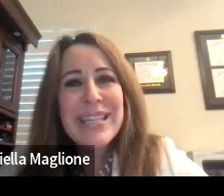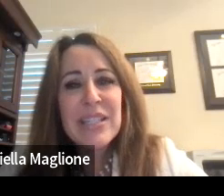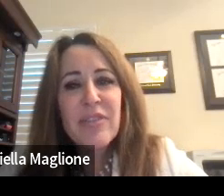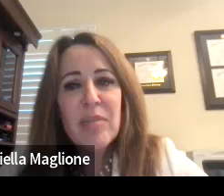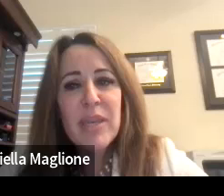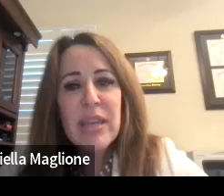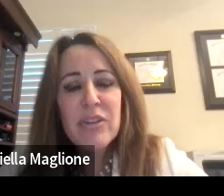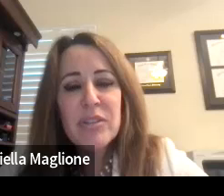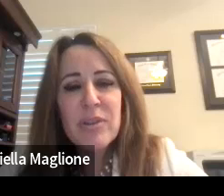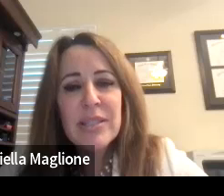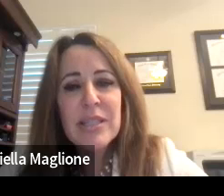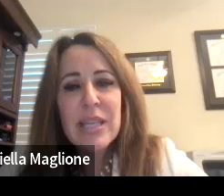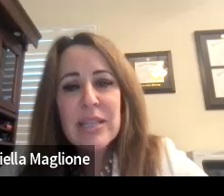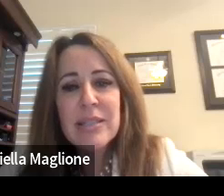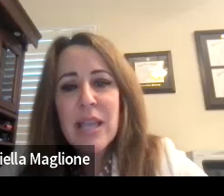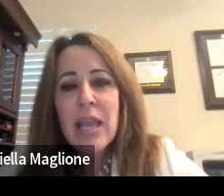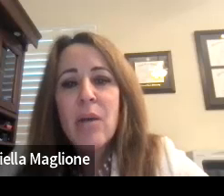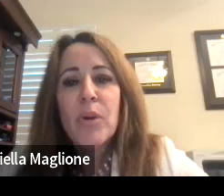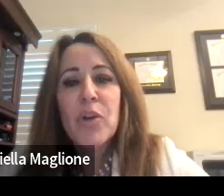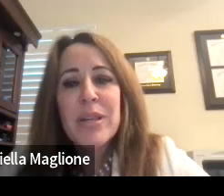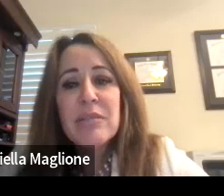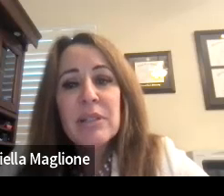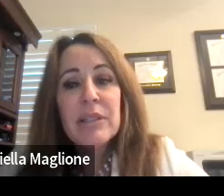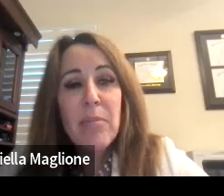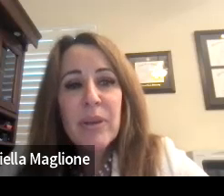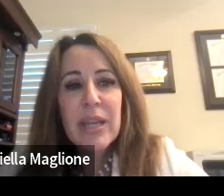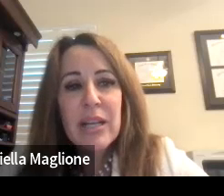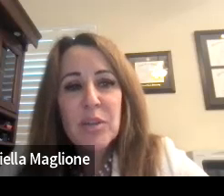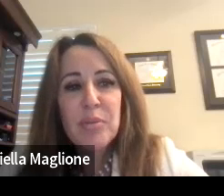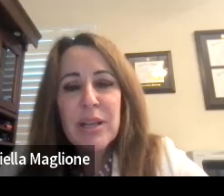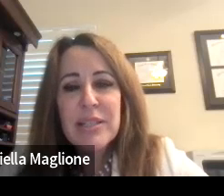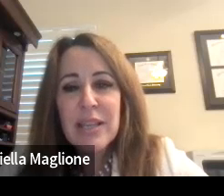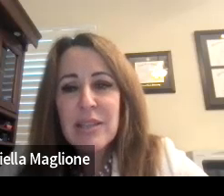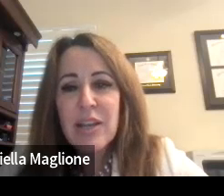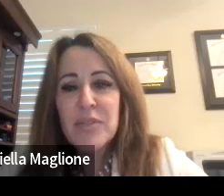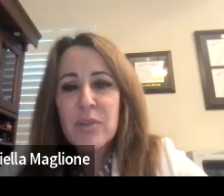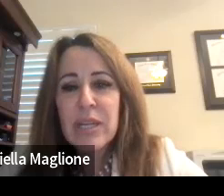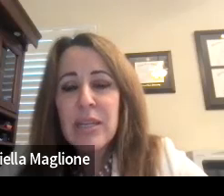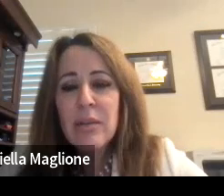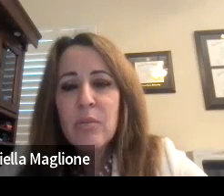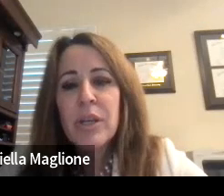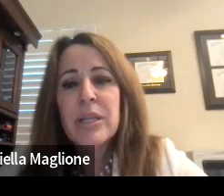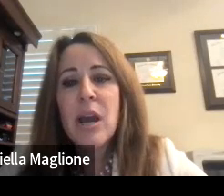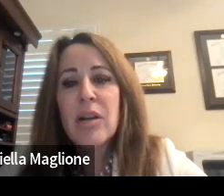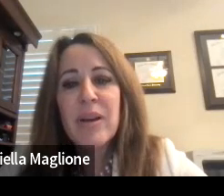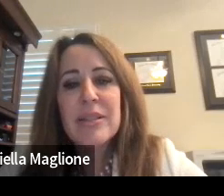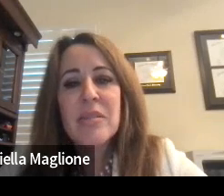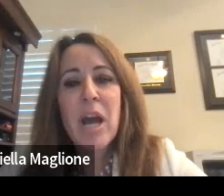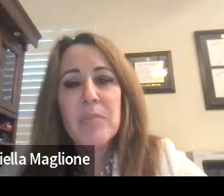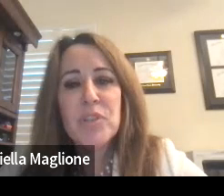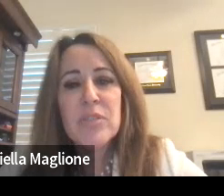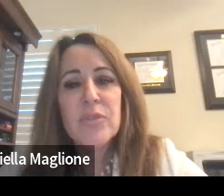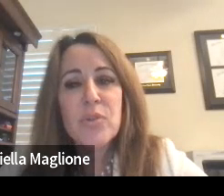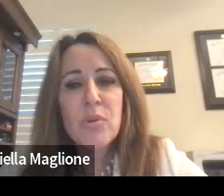we identify behavioral strengths and needs. We're going to elaborate on the process of screening. We're going to talk about